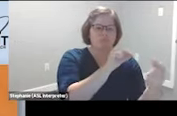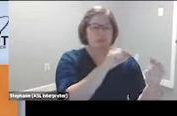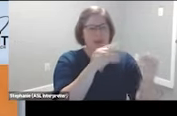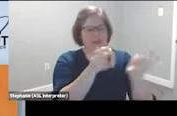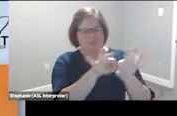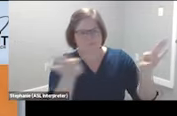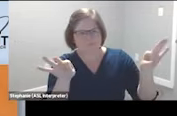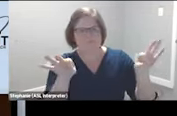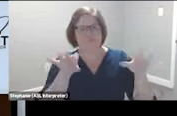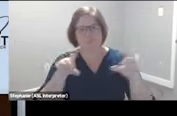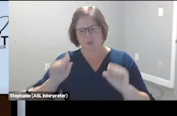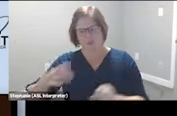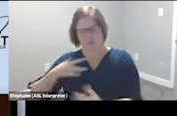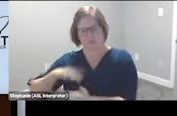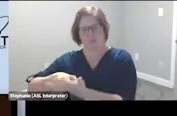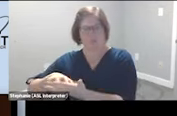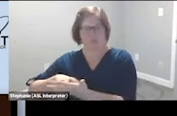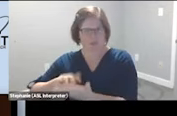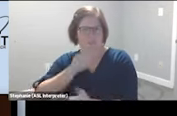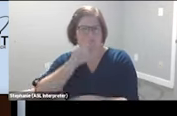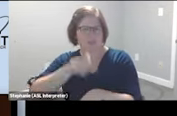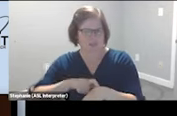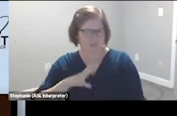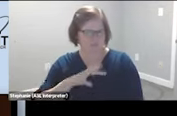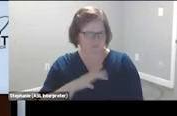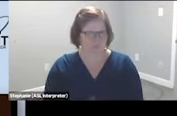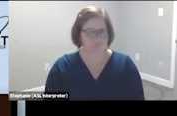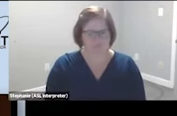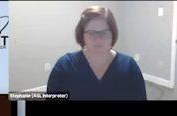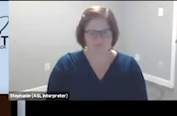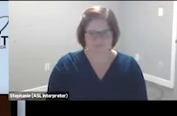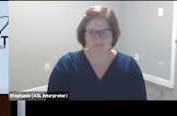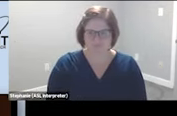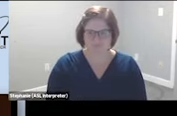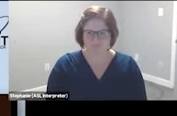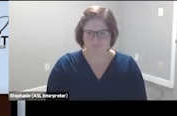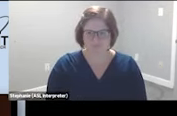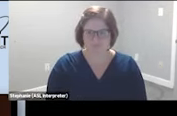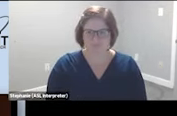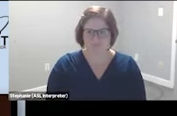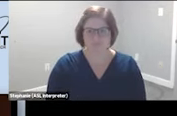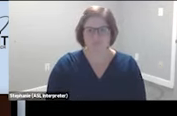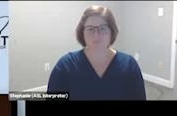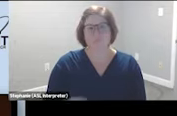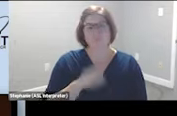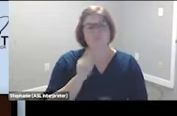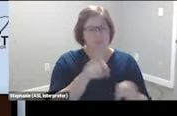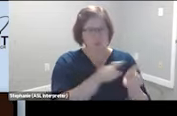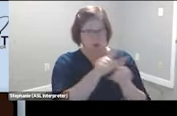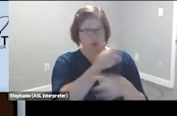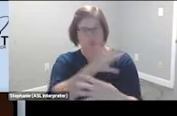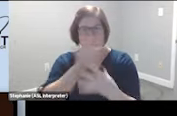being visualized in real time with the Graphiti. Similarly, it can be connected to an iOS device, and this is an example of an